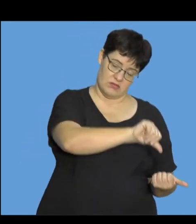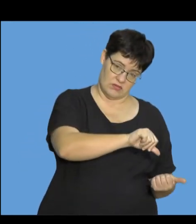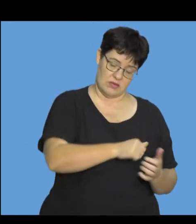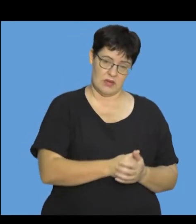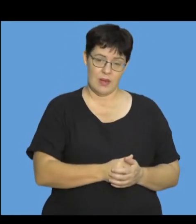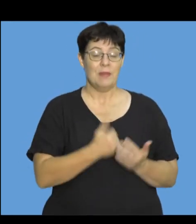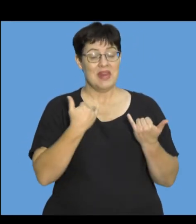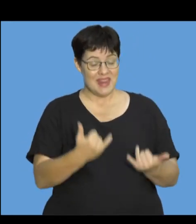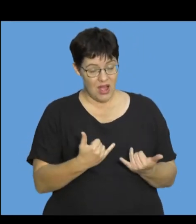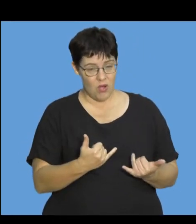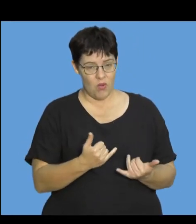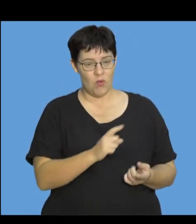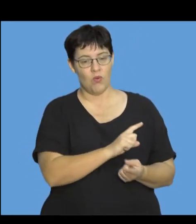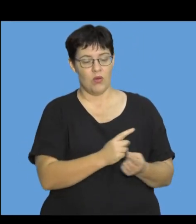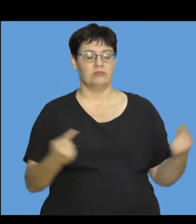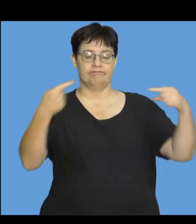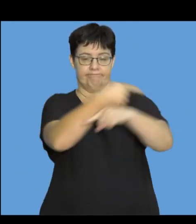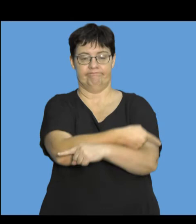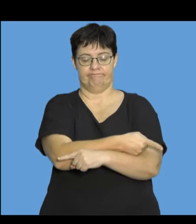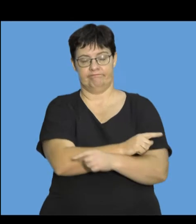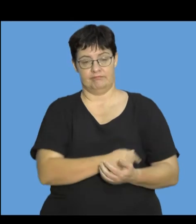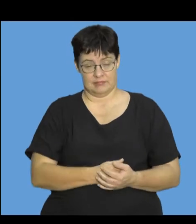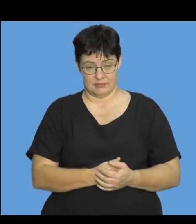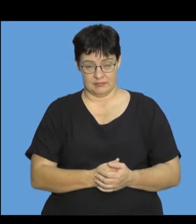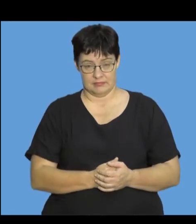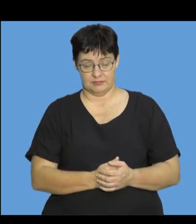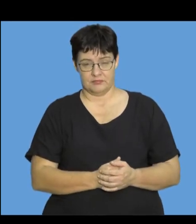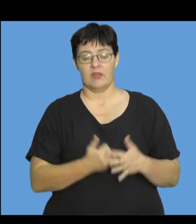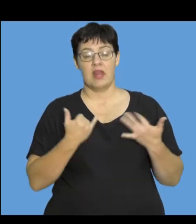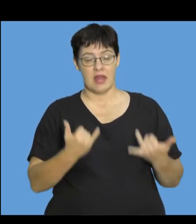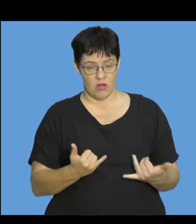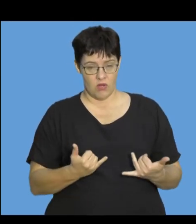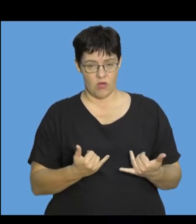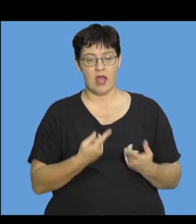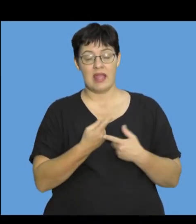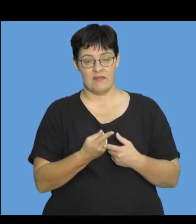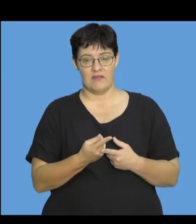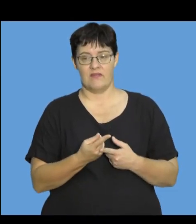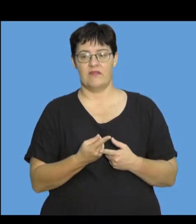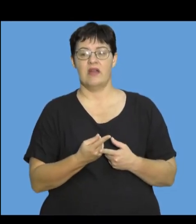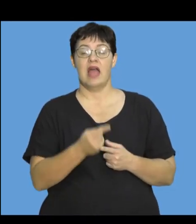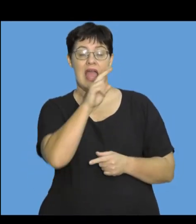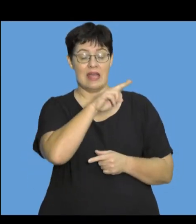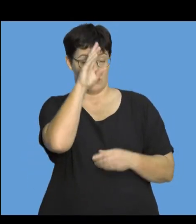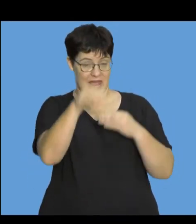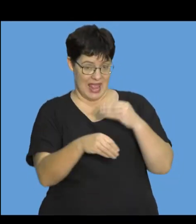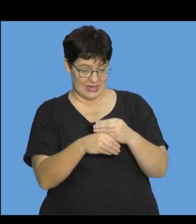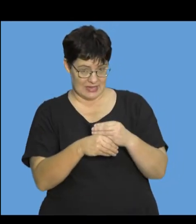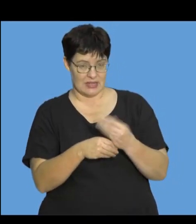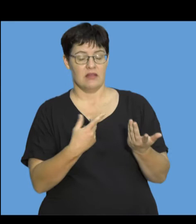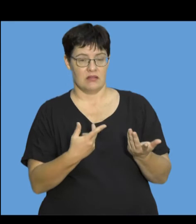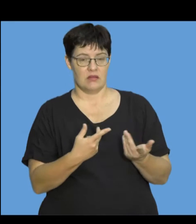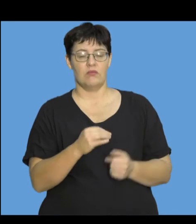But with this one, it's like you are reversing it. So I'm going to give you something with exponents added. Then you will need to use the